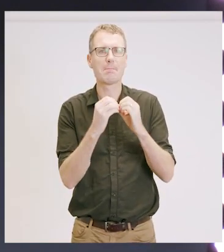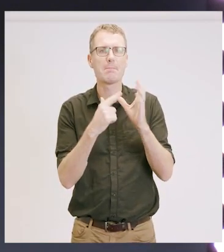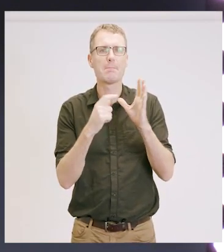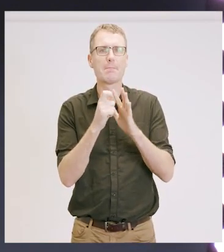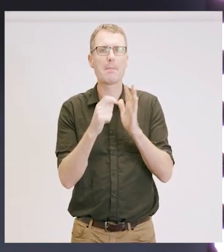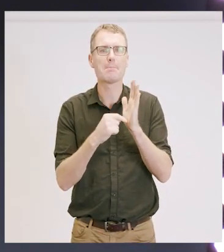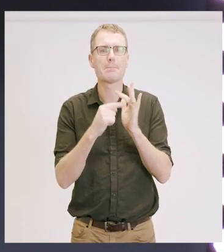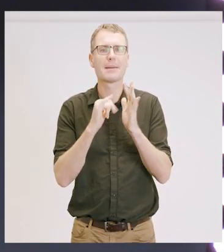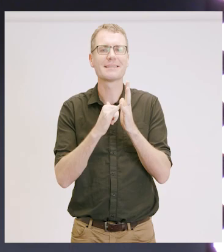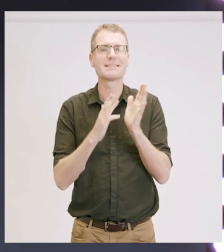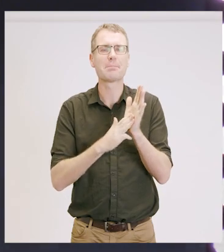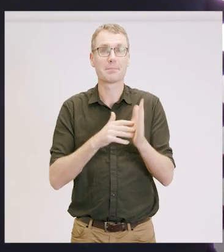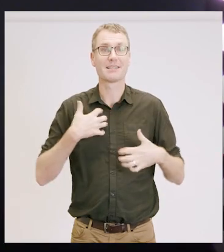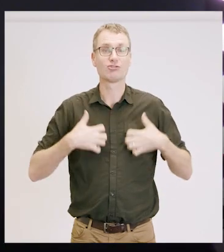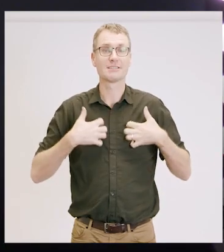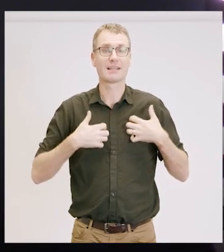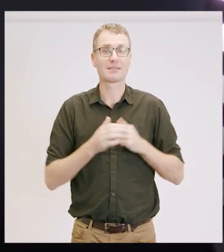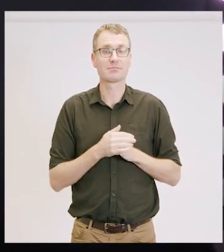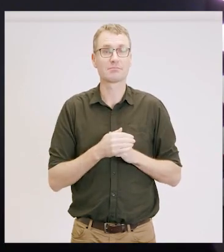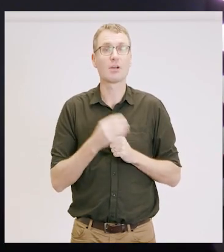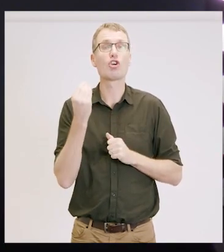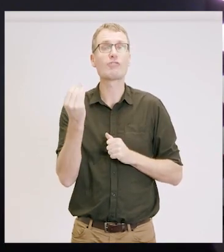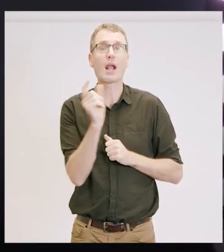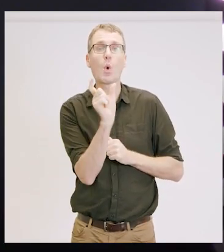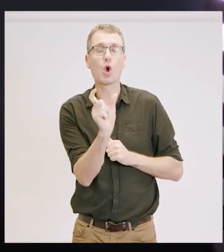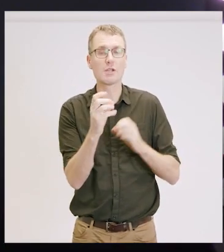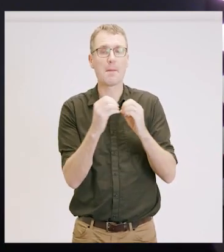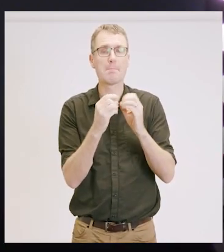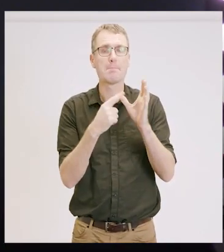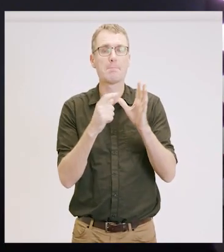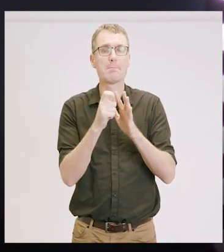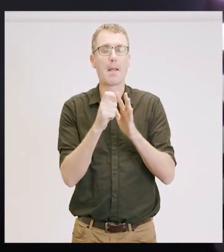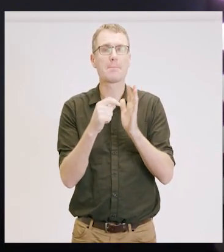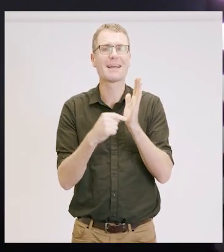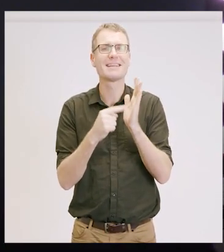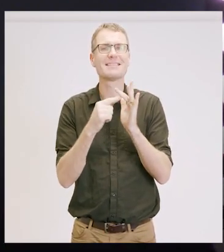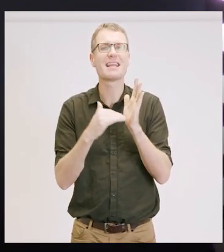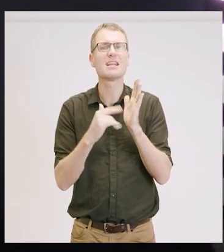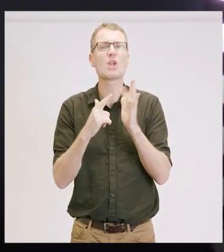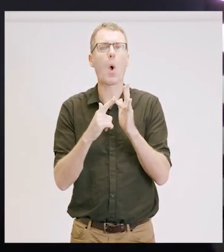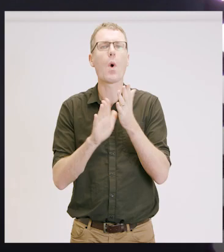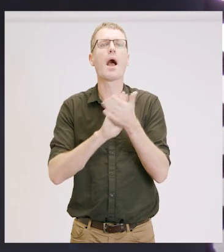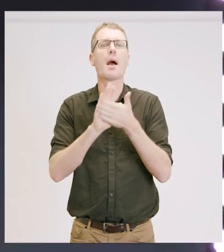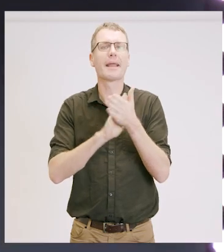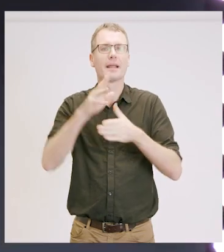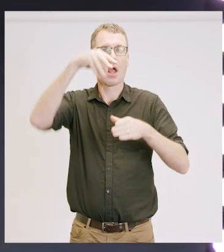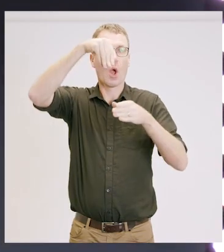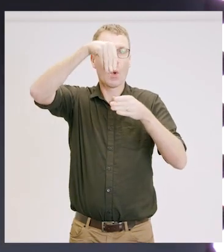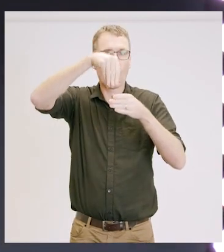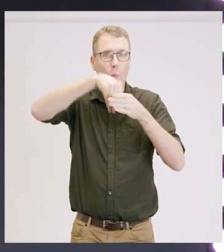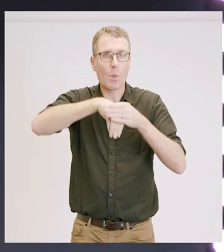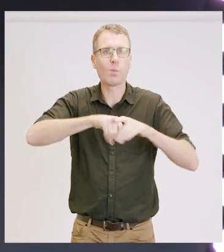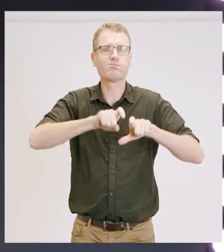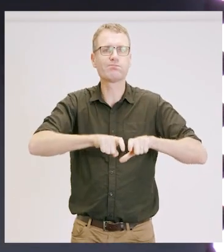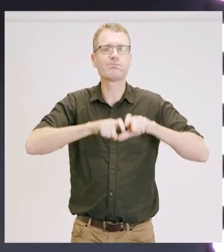an interesting word. It's the Greek word baptizo, and it means to submerge, soak, or drench. It's not